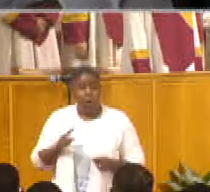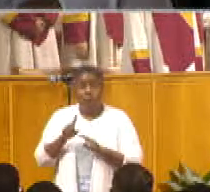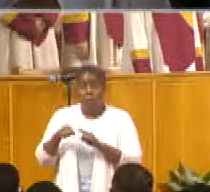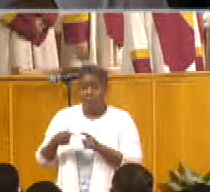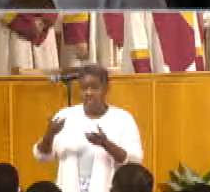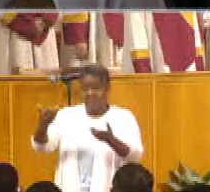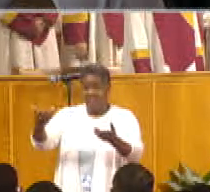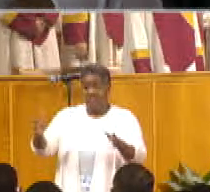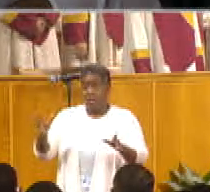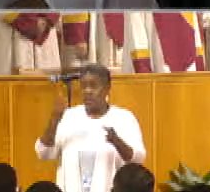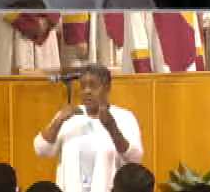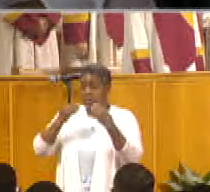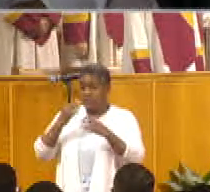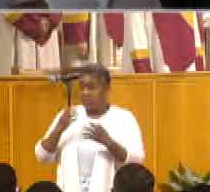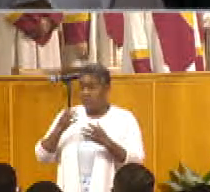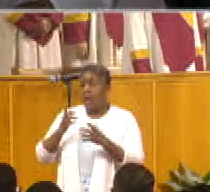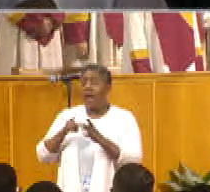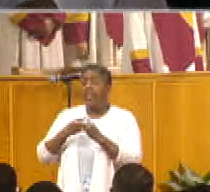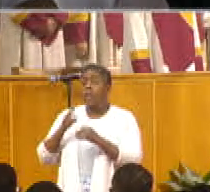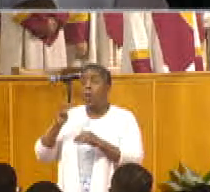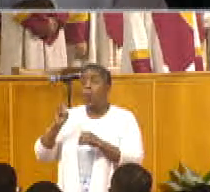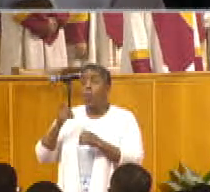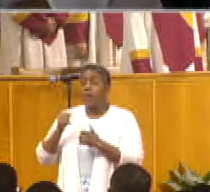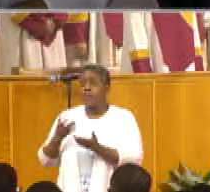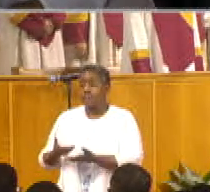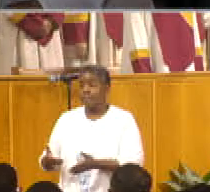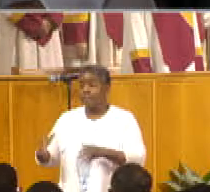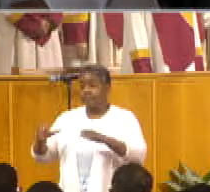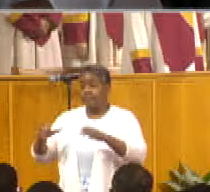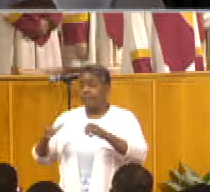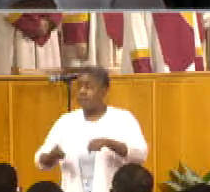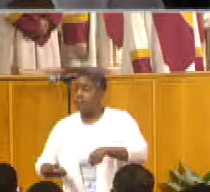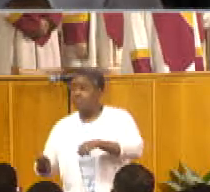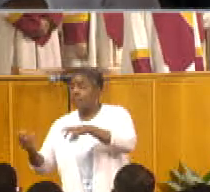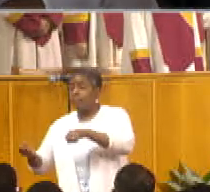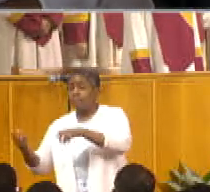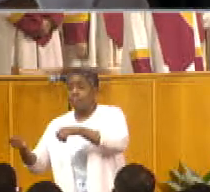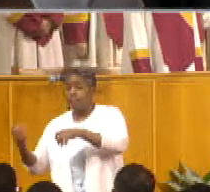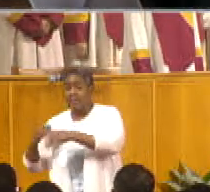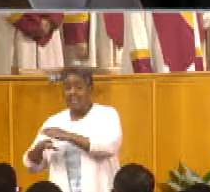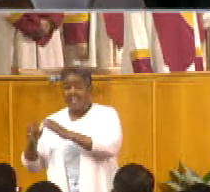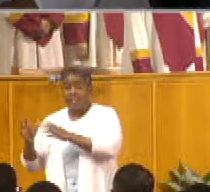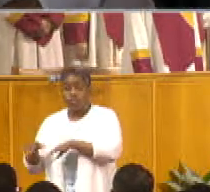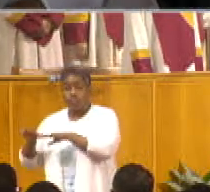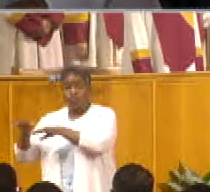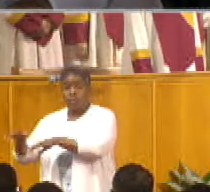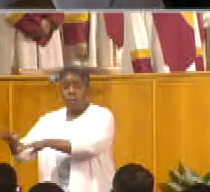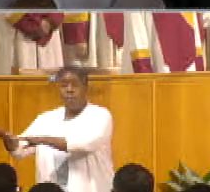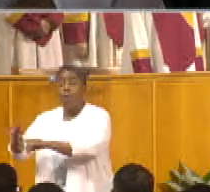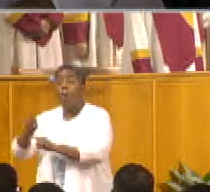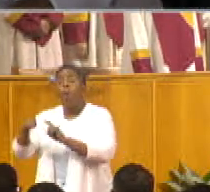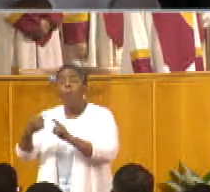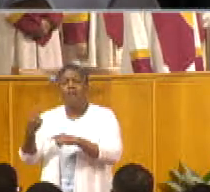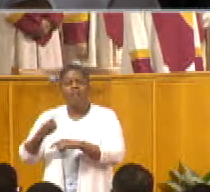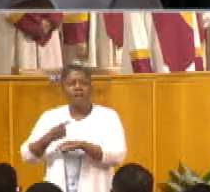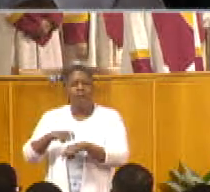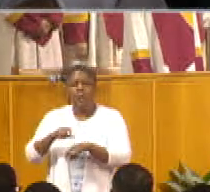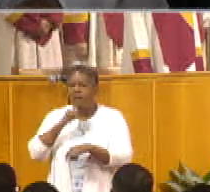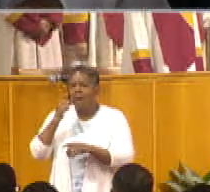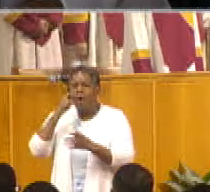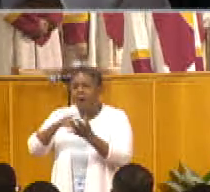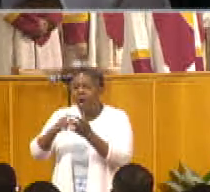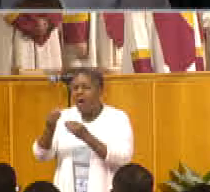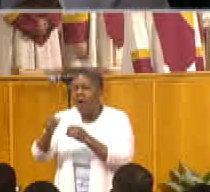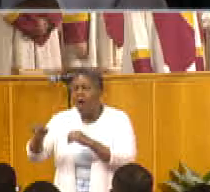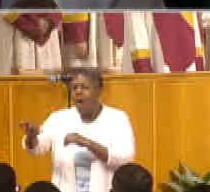eaten enough, they lightened the ship, threw out the wheat into the sea. When it was day, they did not recognize the land, but